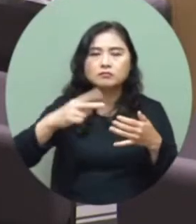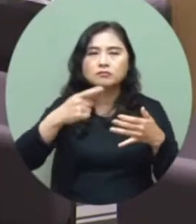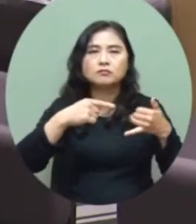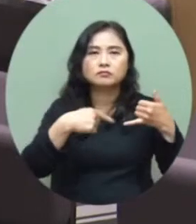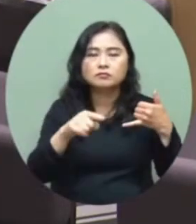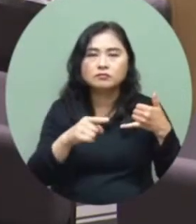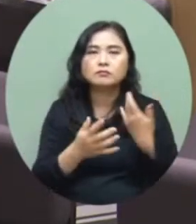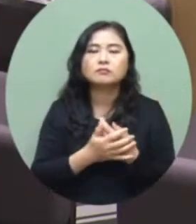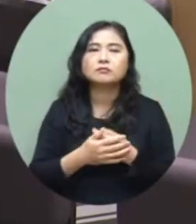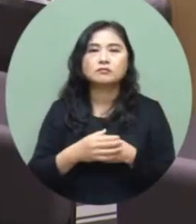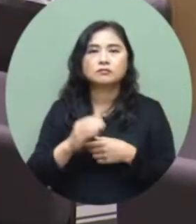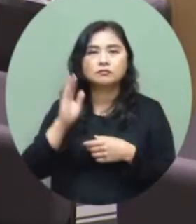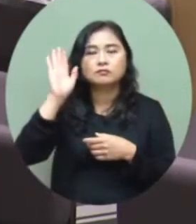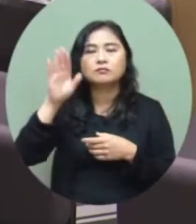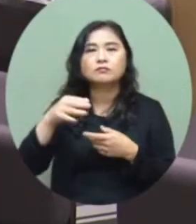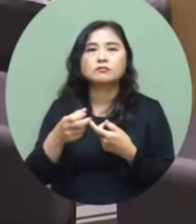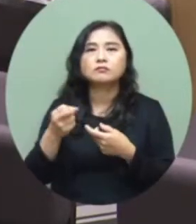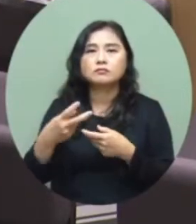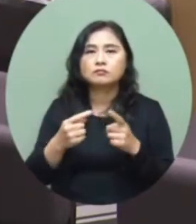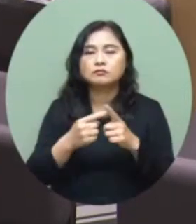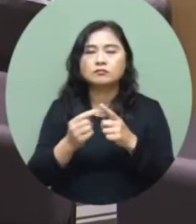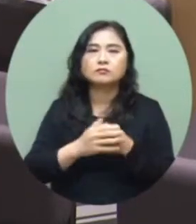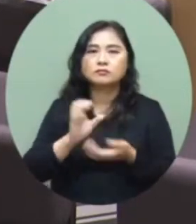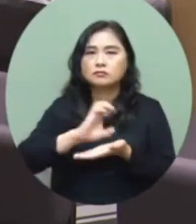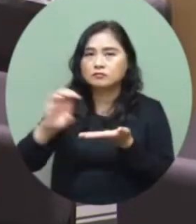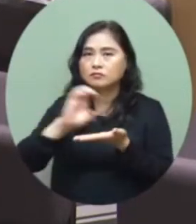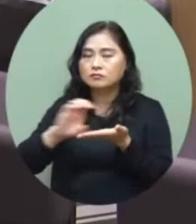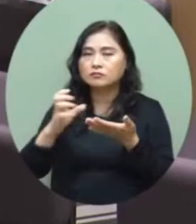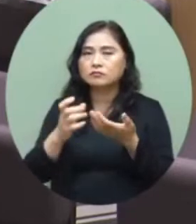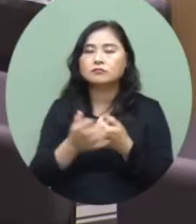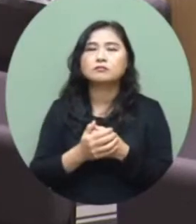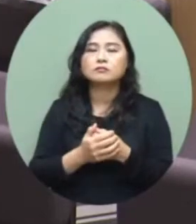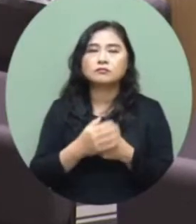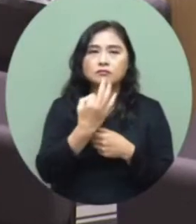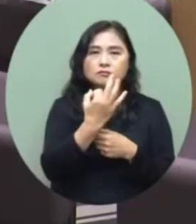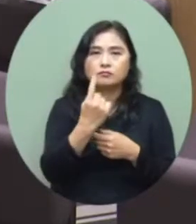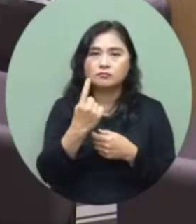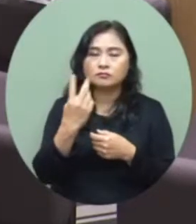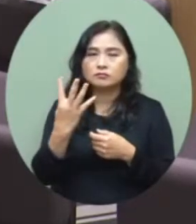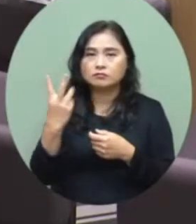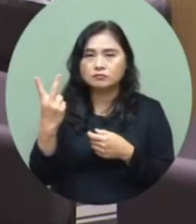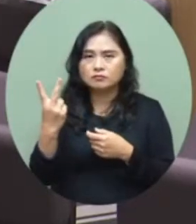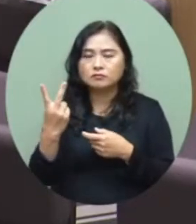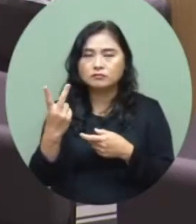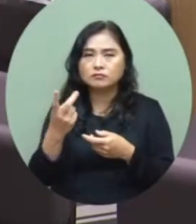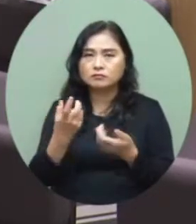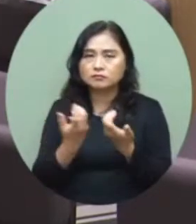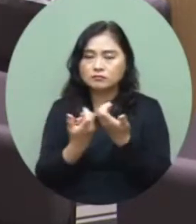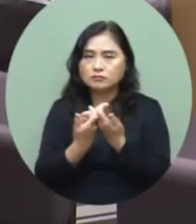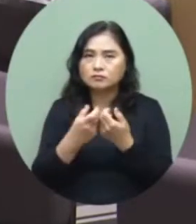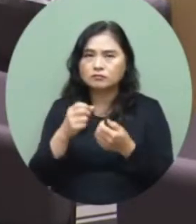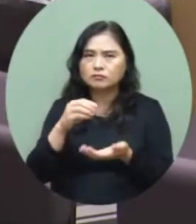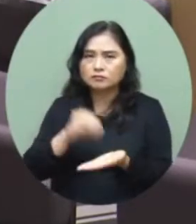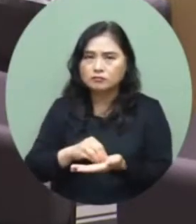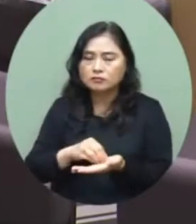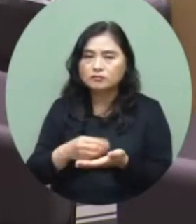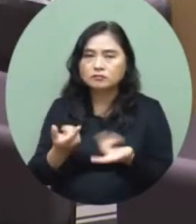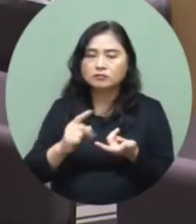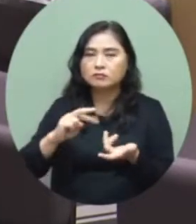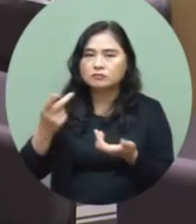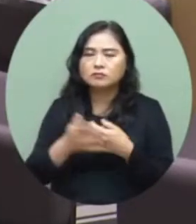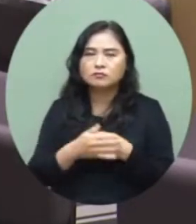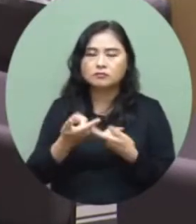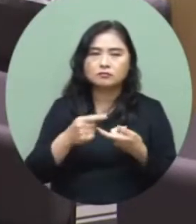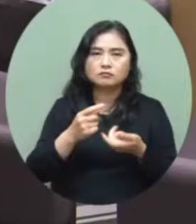them report that online? And also, for the 3,142, will you